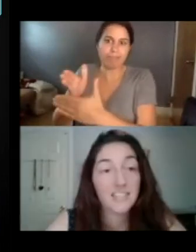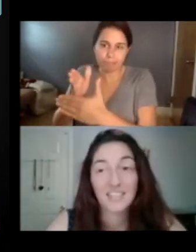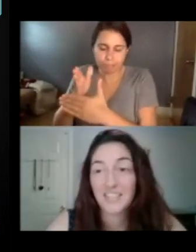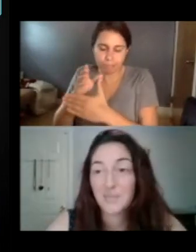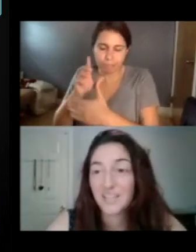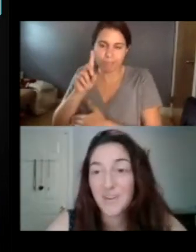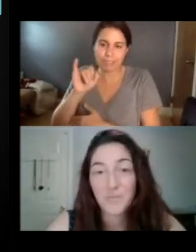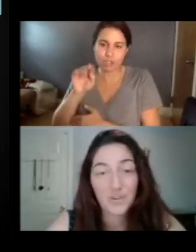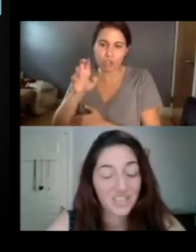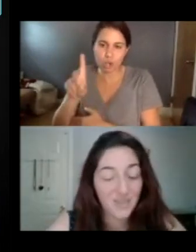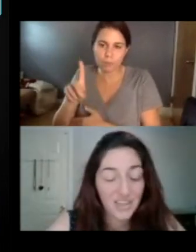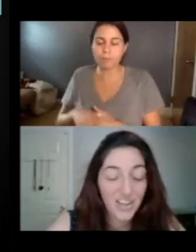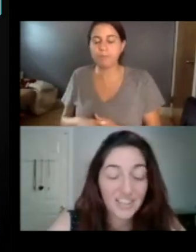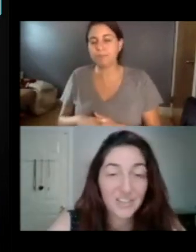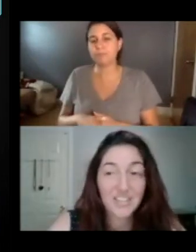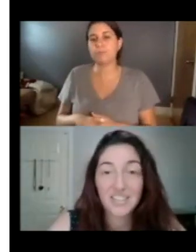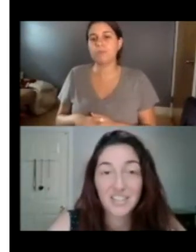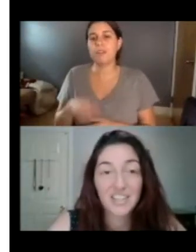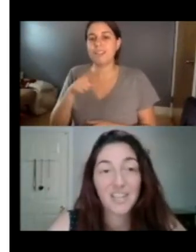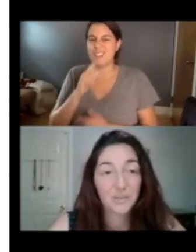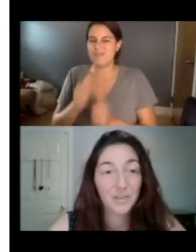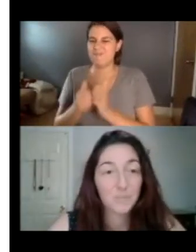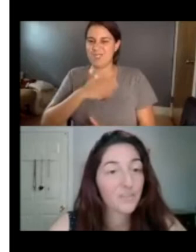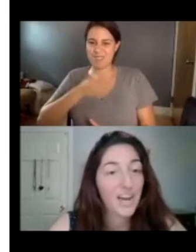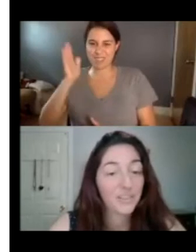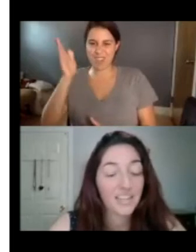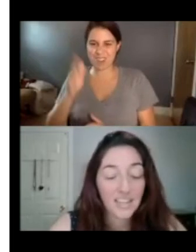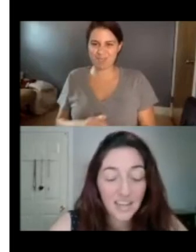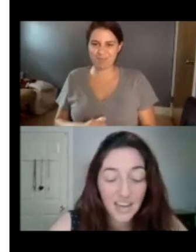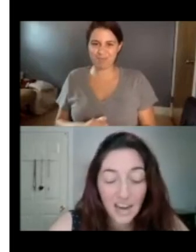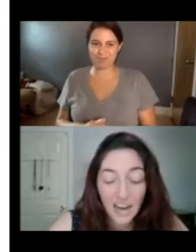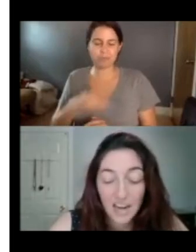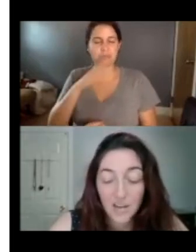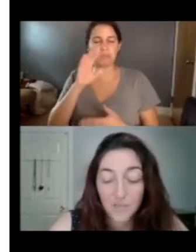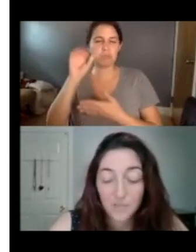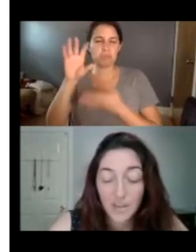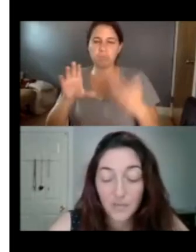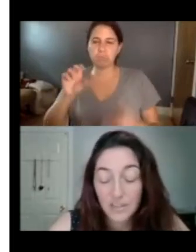And this is going to be the main portion of my talk. So I just give like a really brief outline.